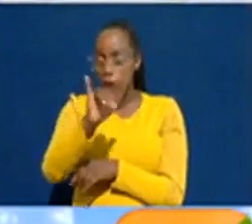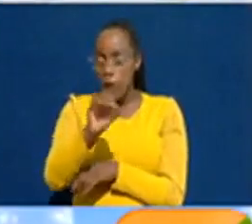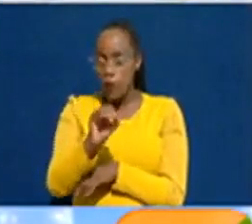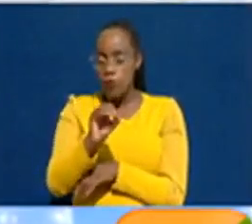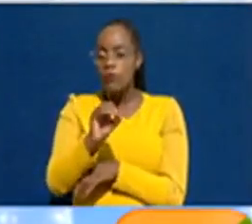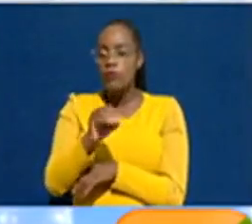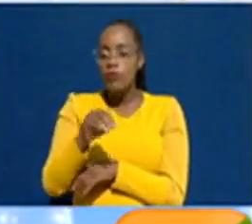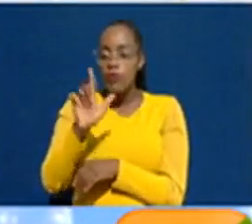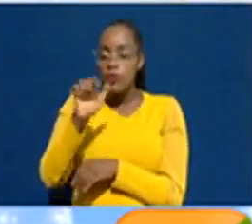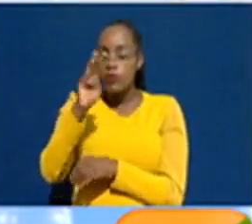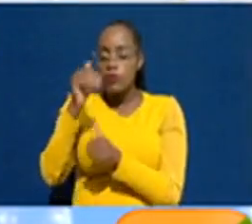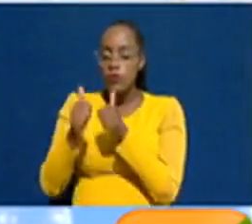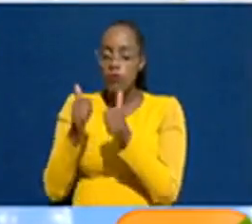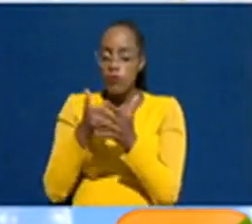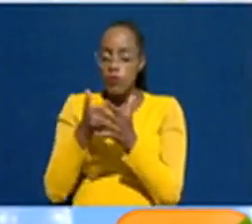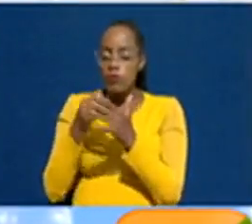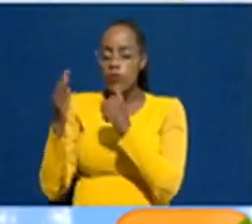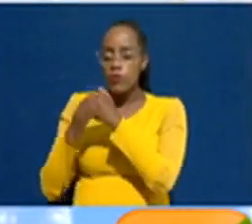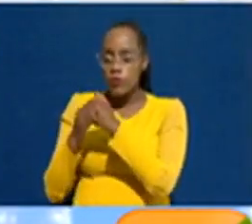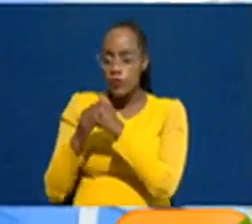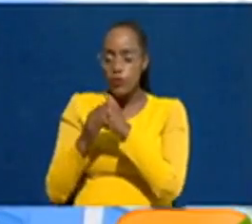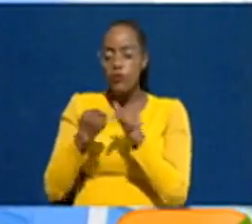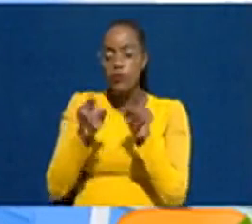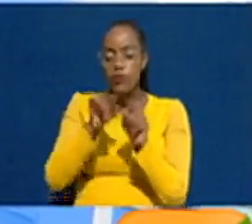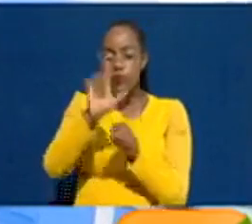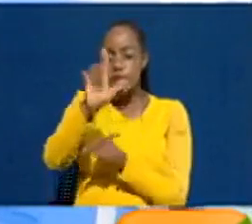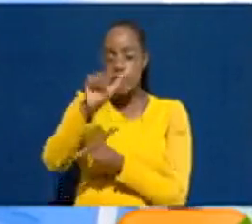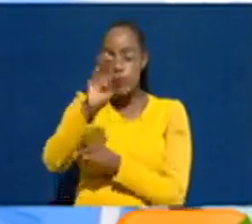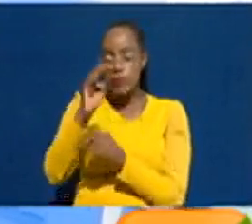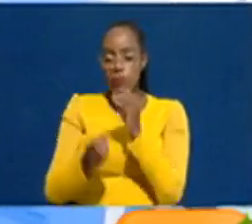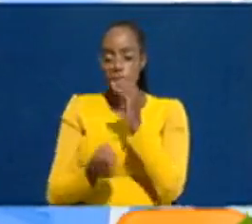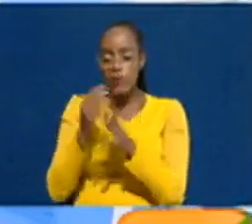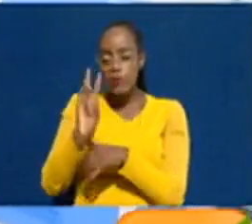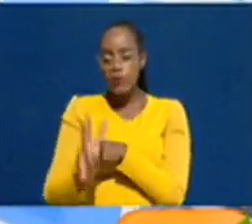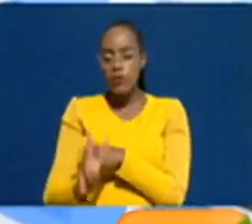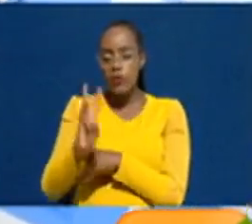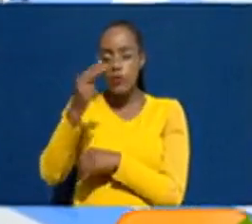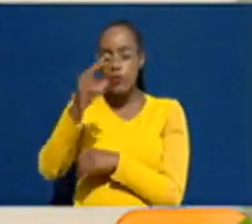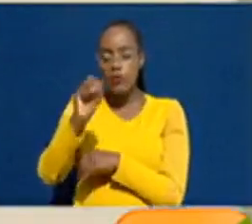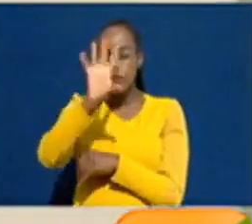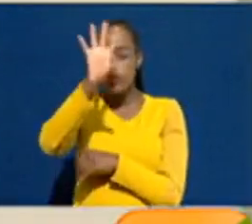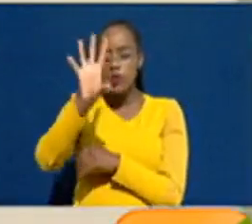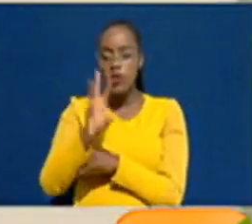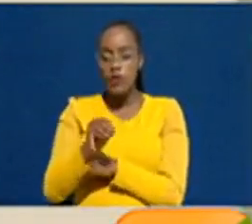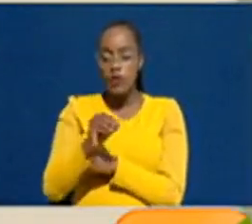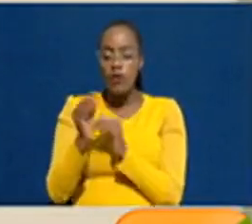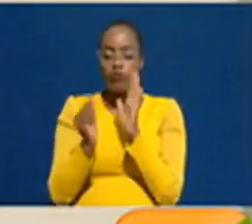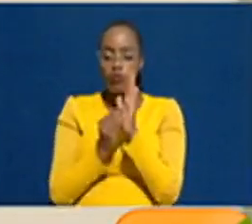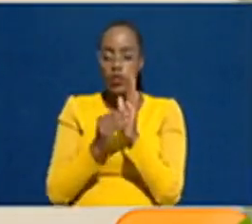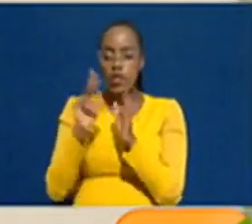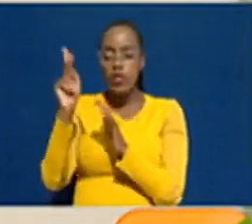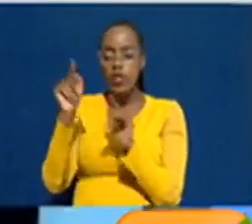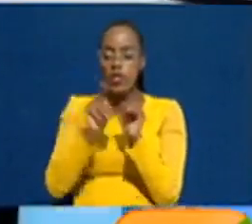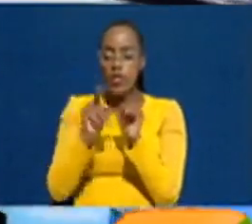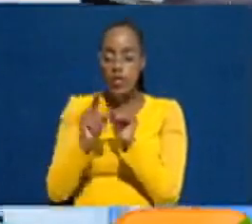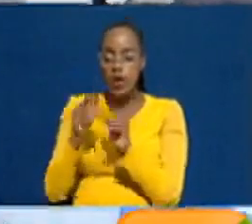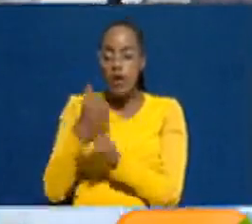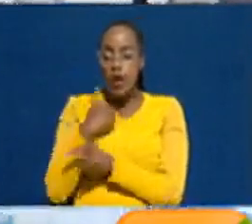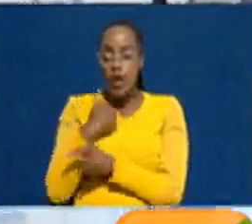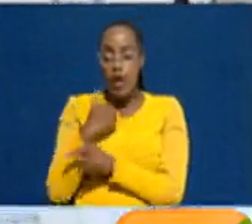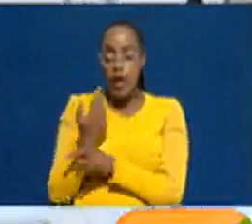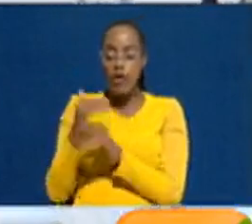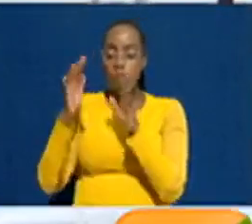It is one among 9 such laboratories established by WHO in Africa, setting Kenya on the verge of